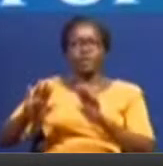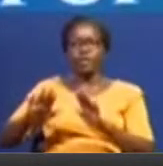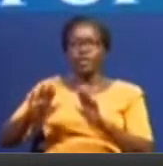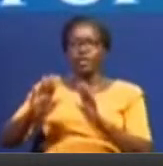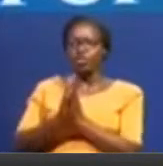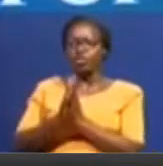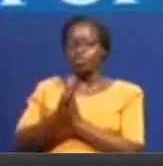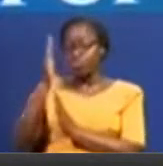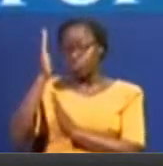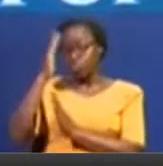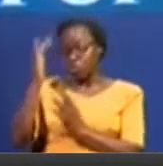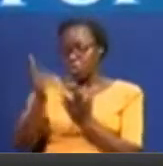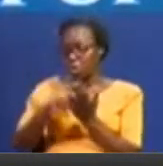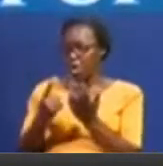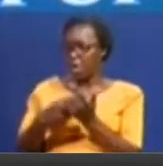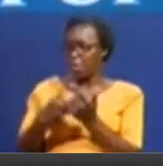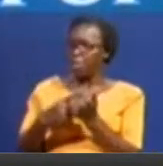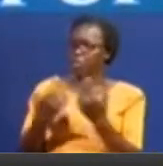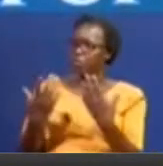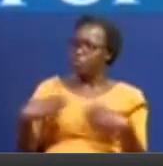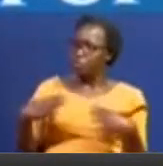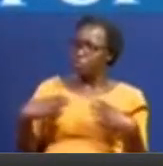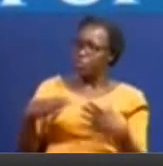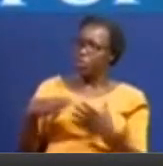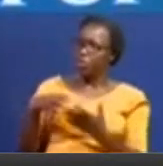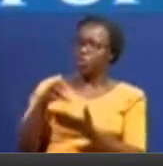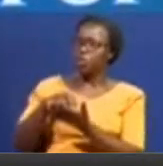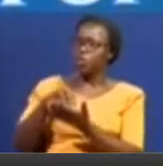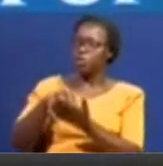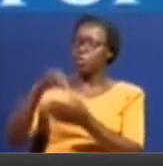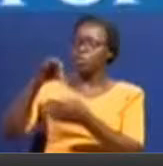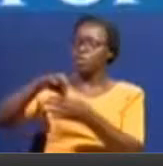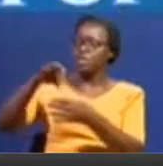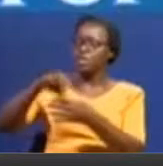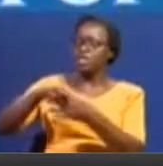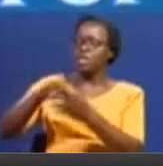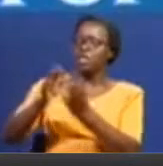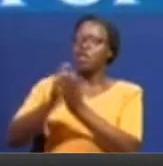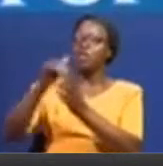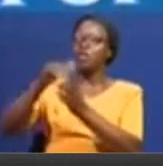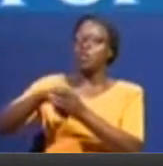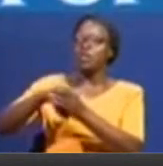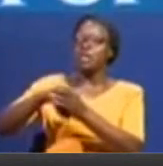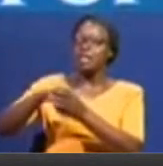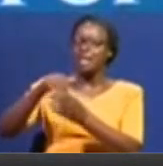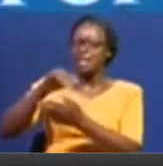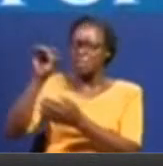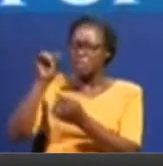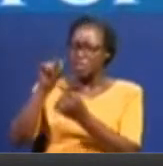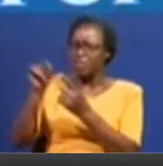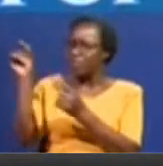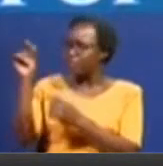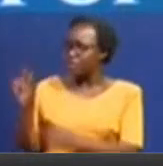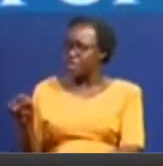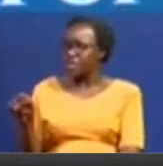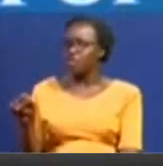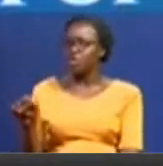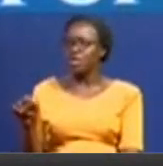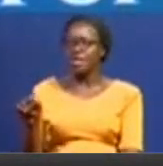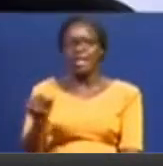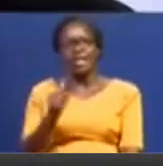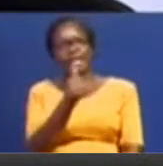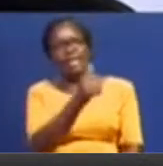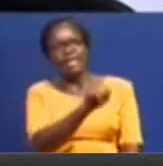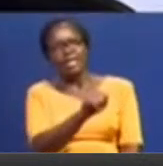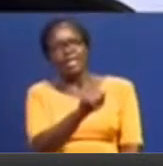amount of number of people or the number of polling stations that can be within a specific region. Yeah. Is there